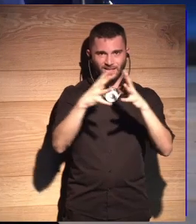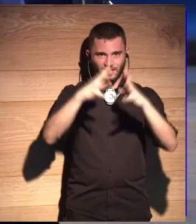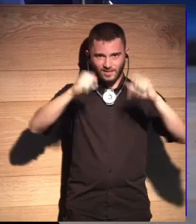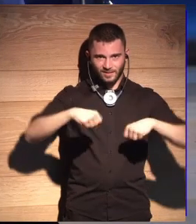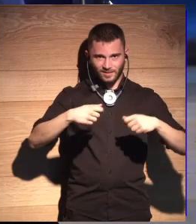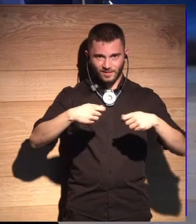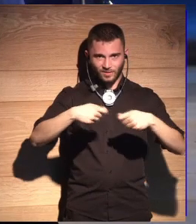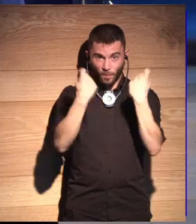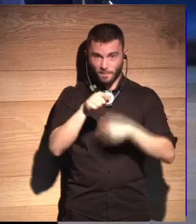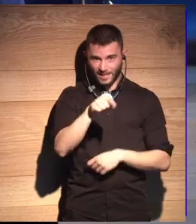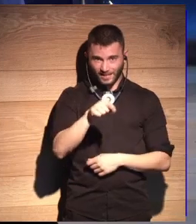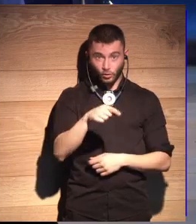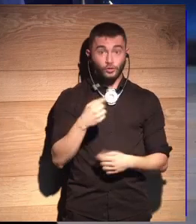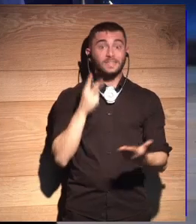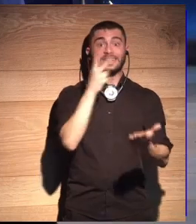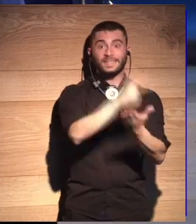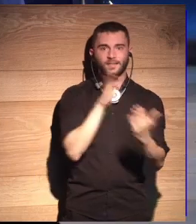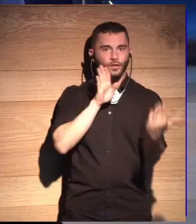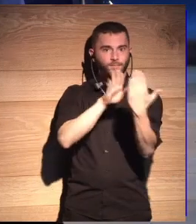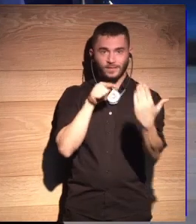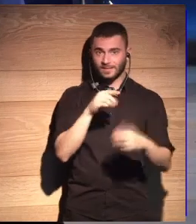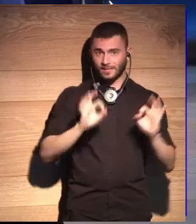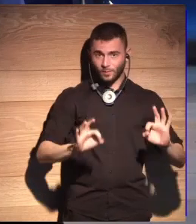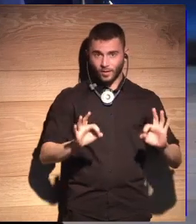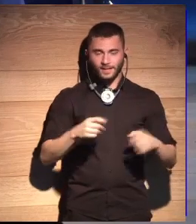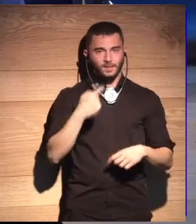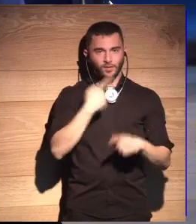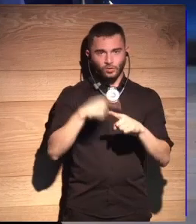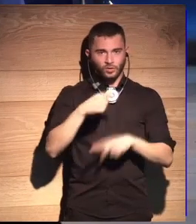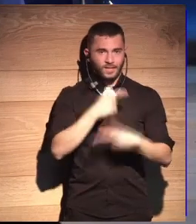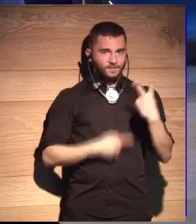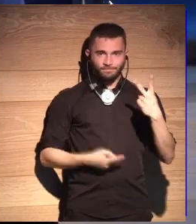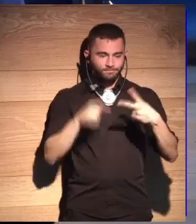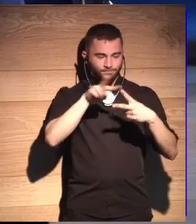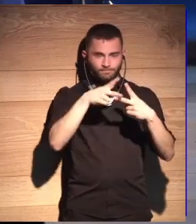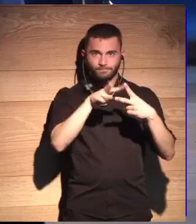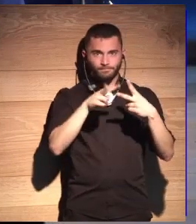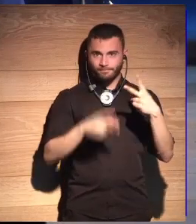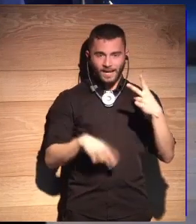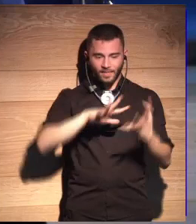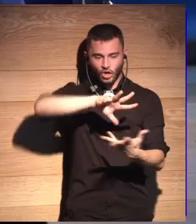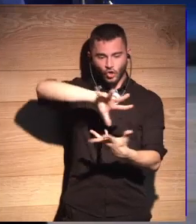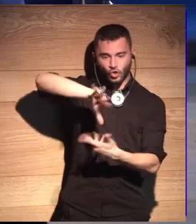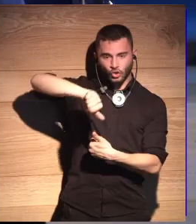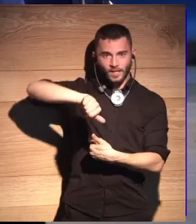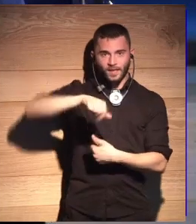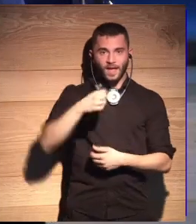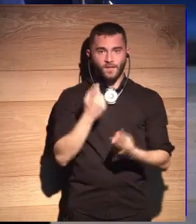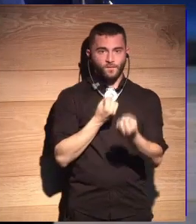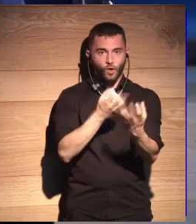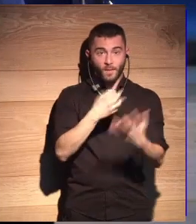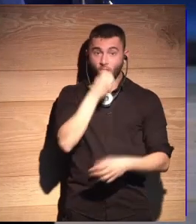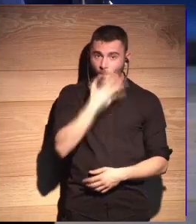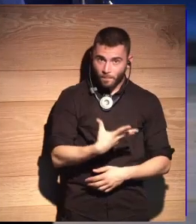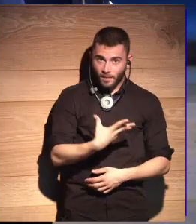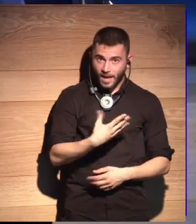that now, if two things look like news and look like credible information and one is invented and one isn't,